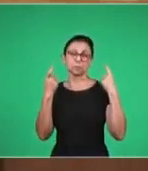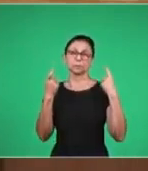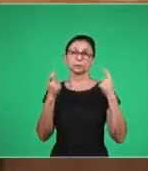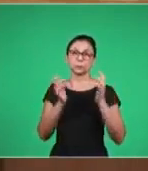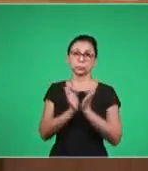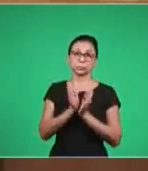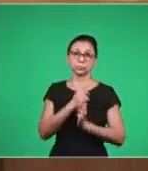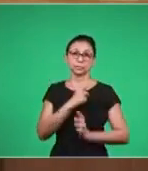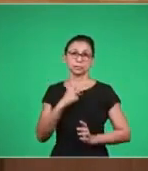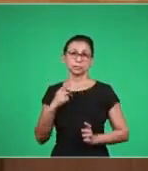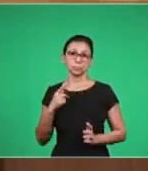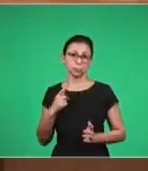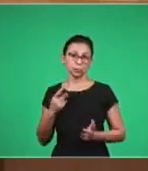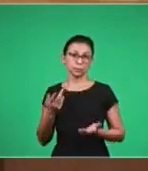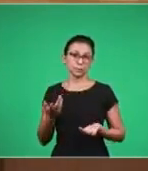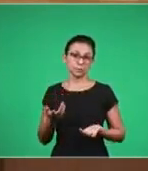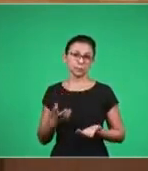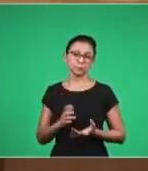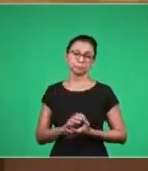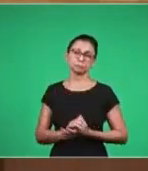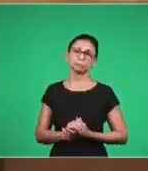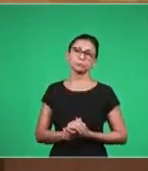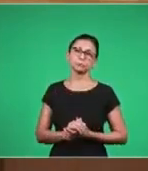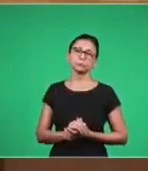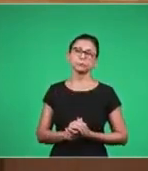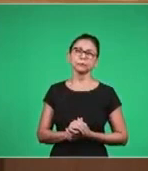was presented was